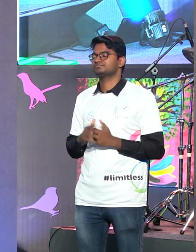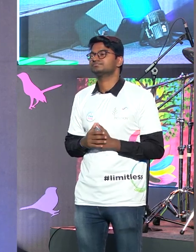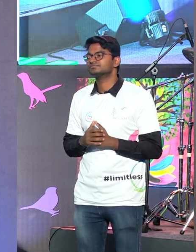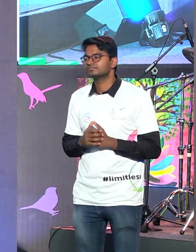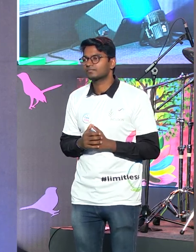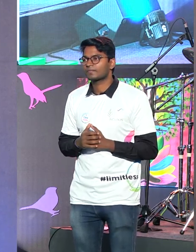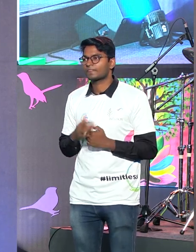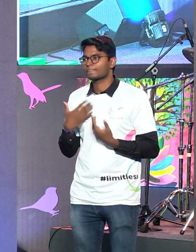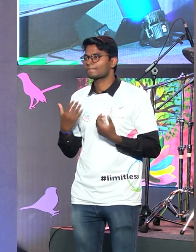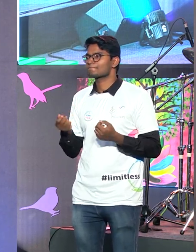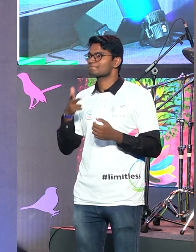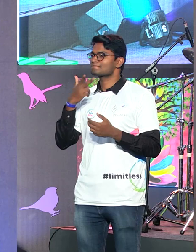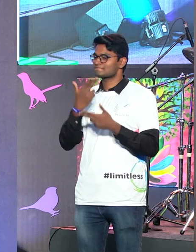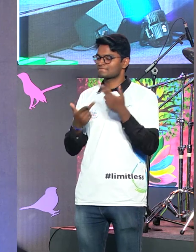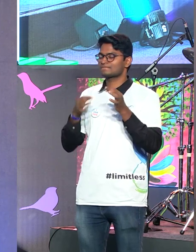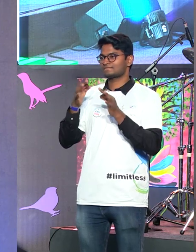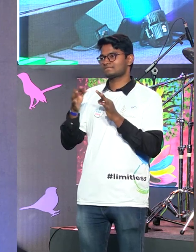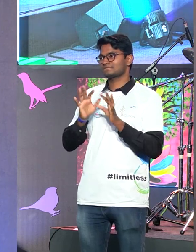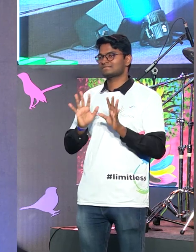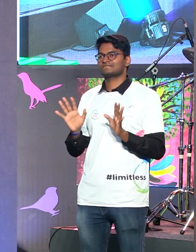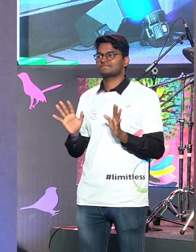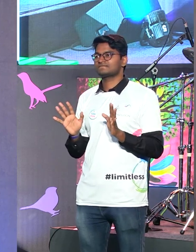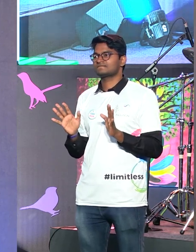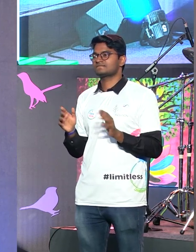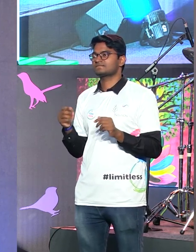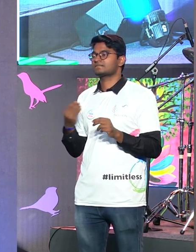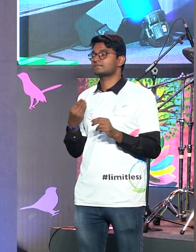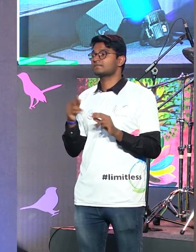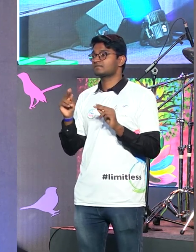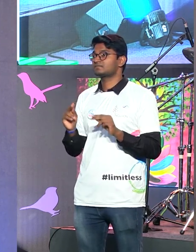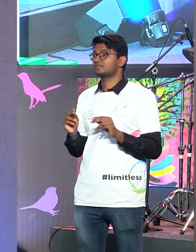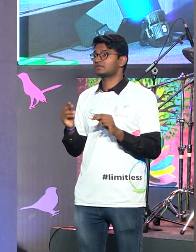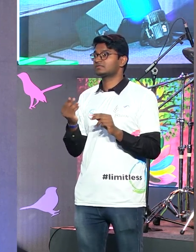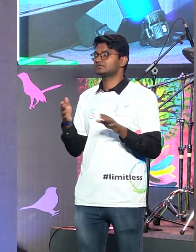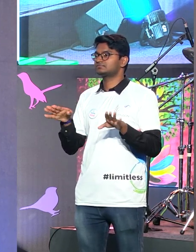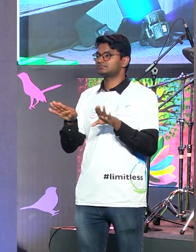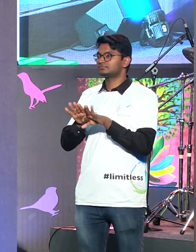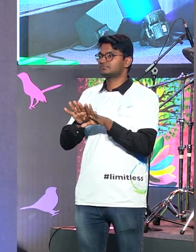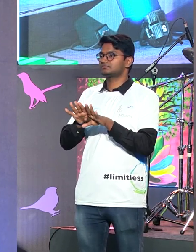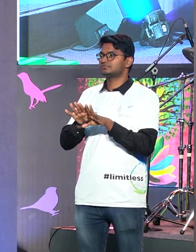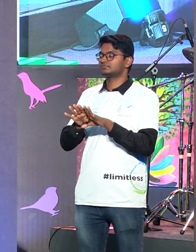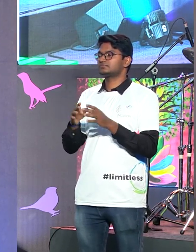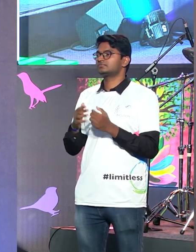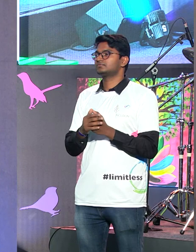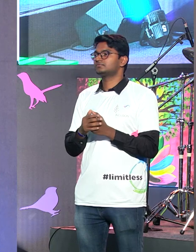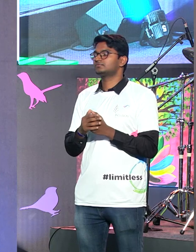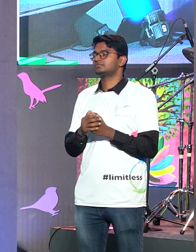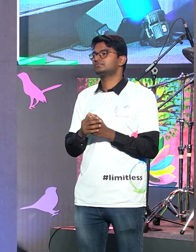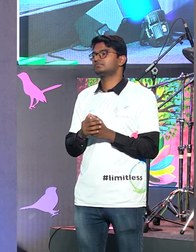And so, like I said, you know, it is, for me, films is a means to an end, and sort of not an end in itself so